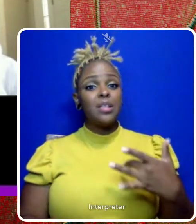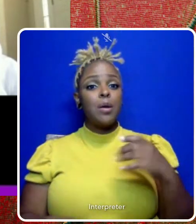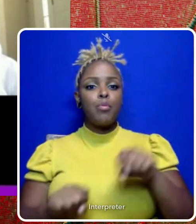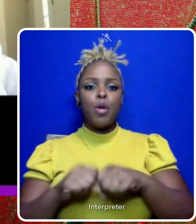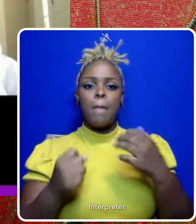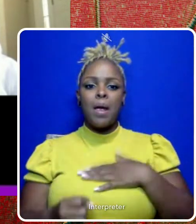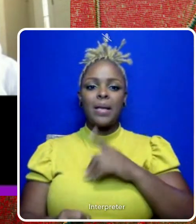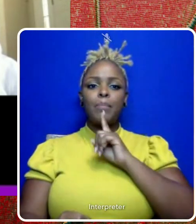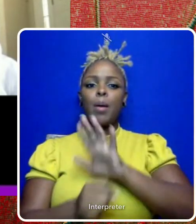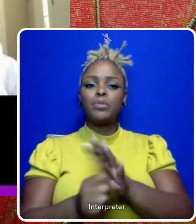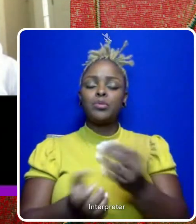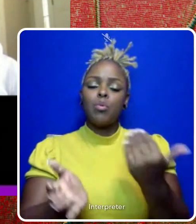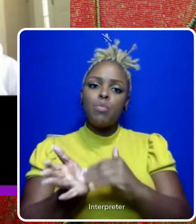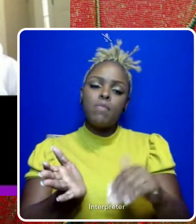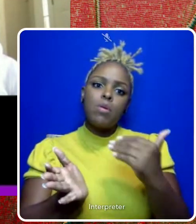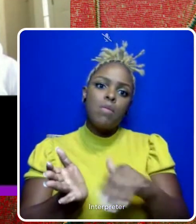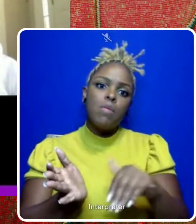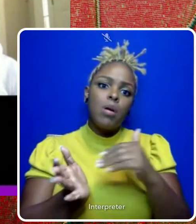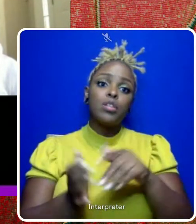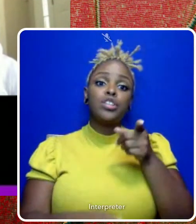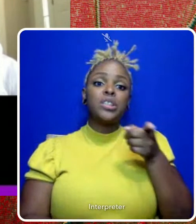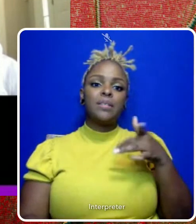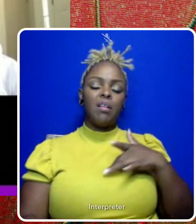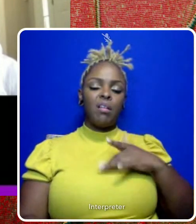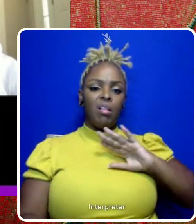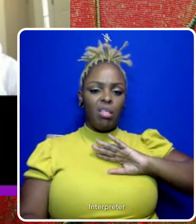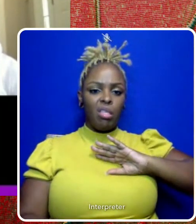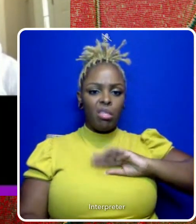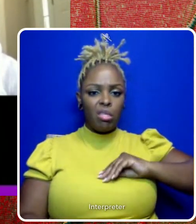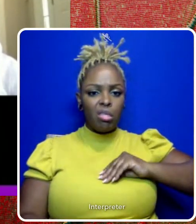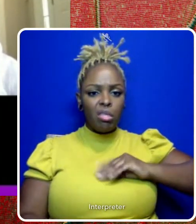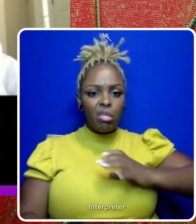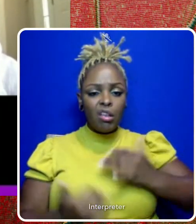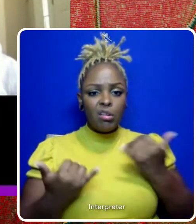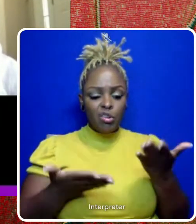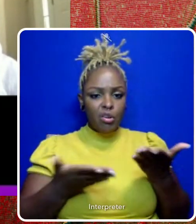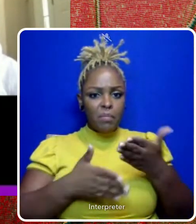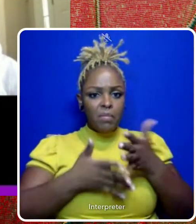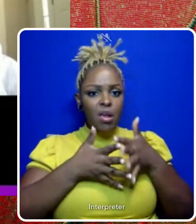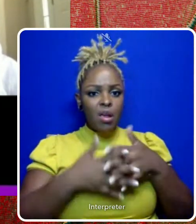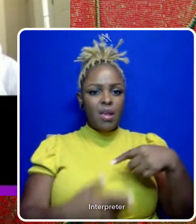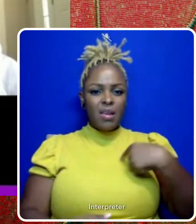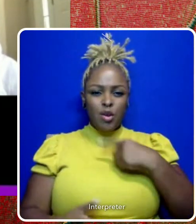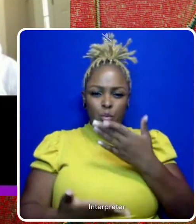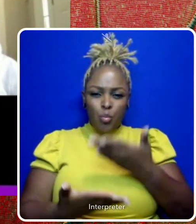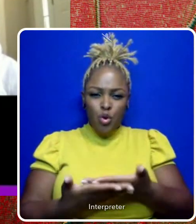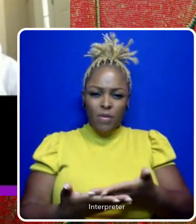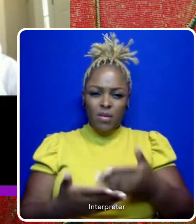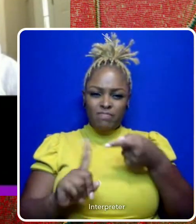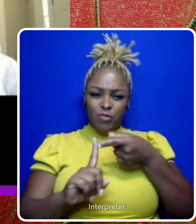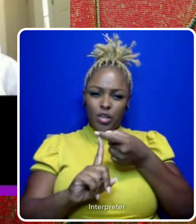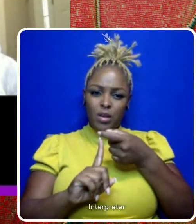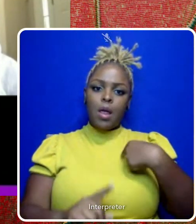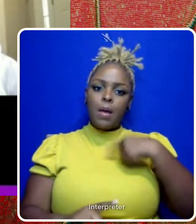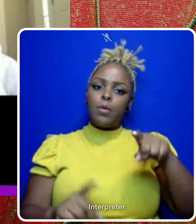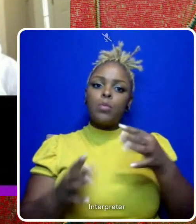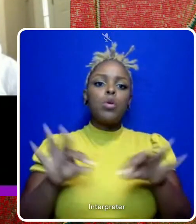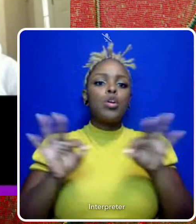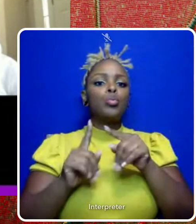Prove to myself. She is so beautiful. I was worth the struggle. Carrying the Middle East. To the